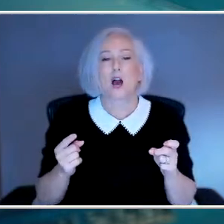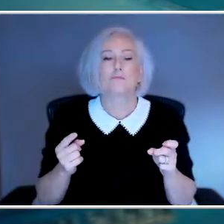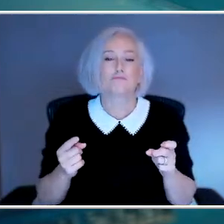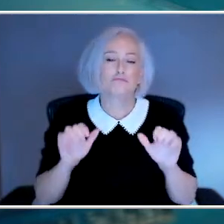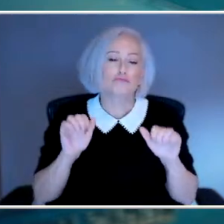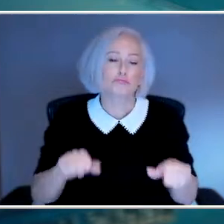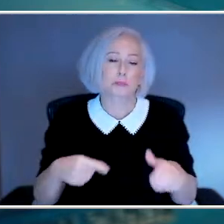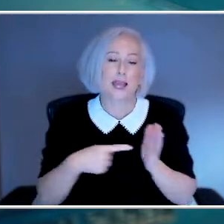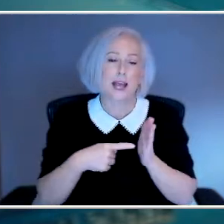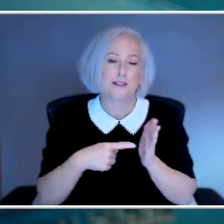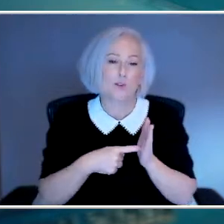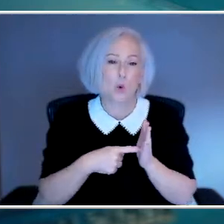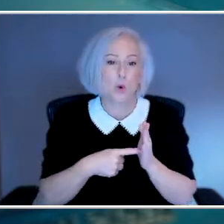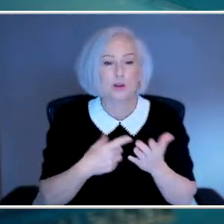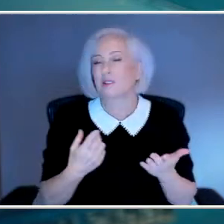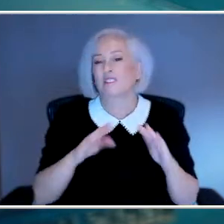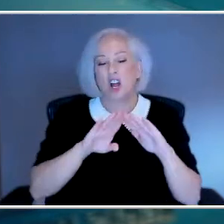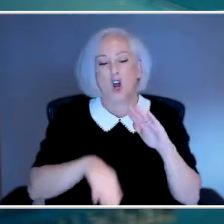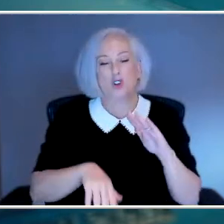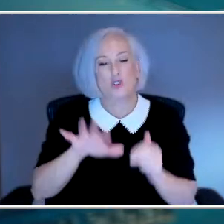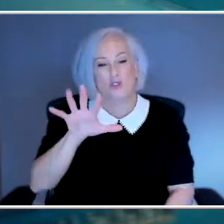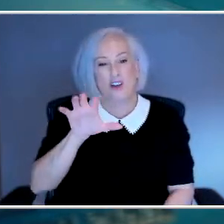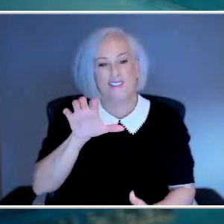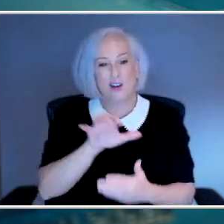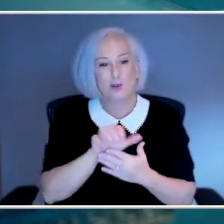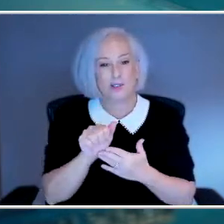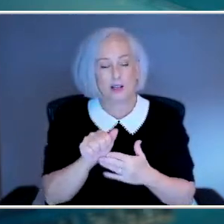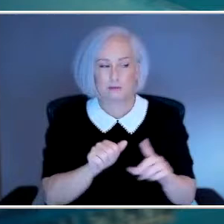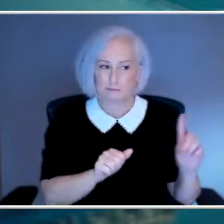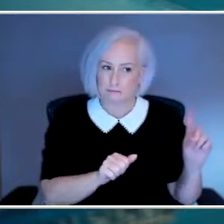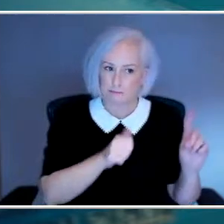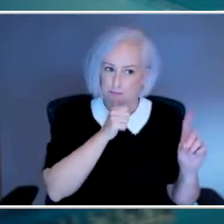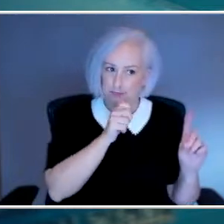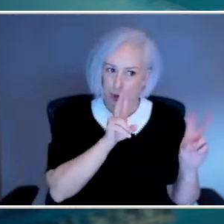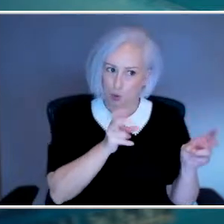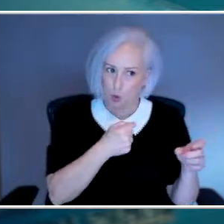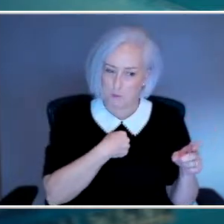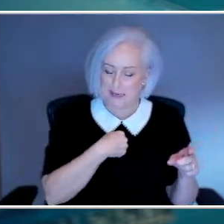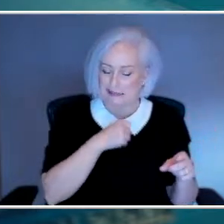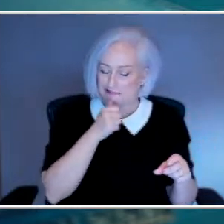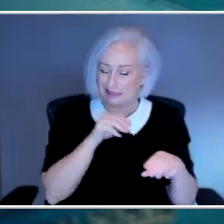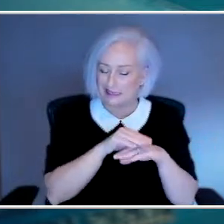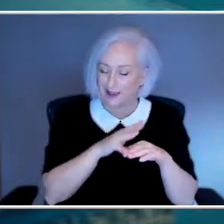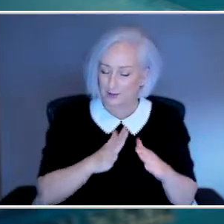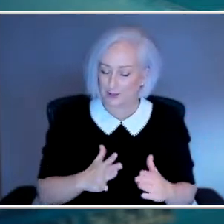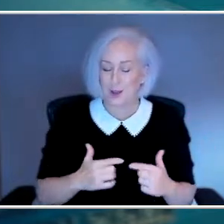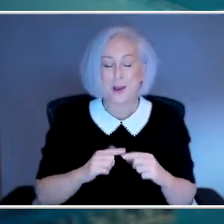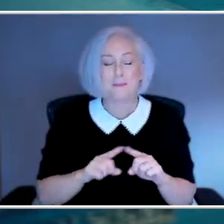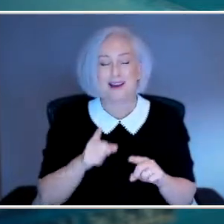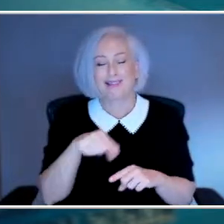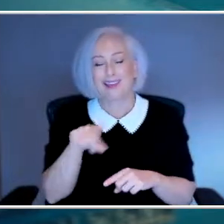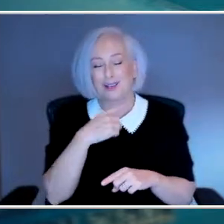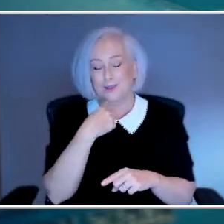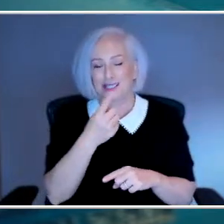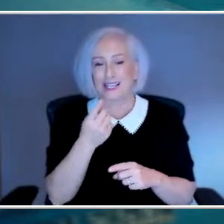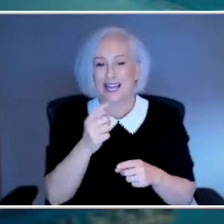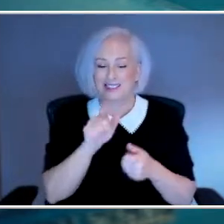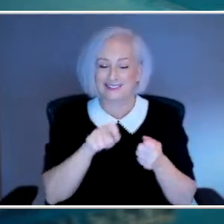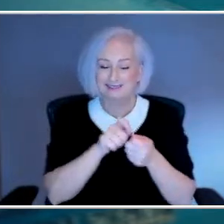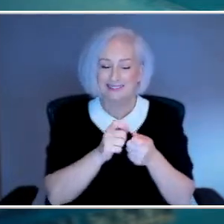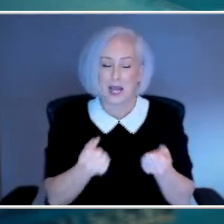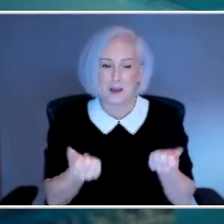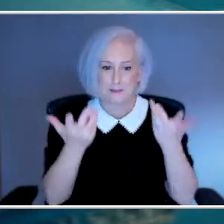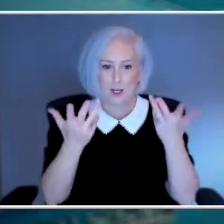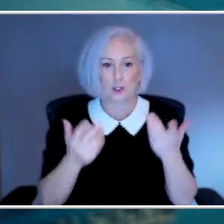it's under $500. Don't quote me on that. I'm not a genetic counselor, but they'll be able to tell you the exact amount. So it's becoming something that is